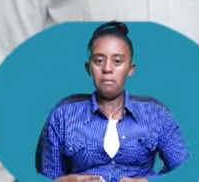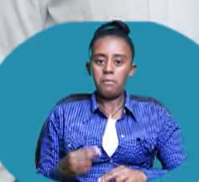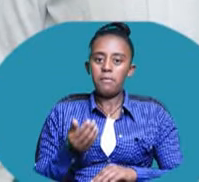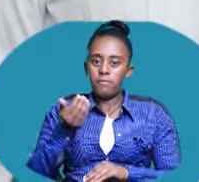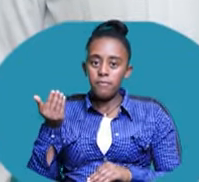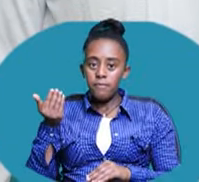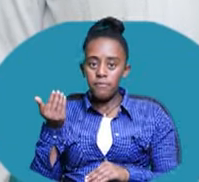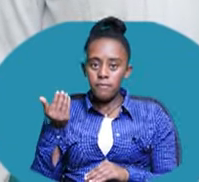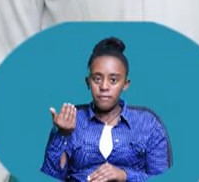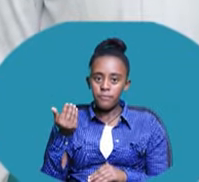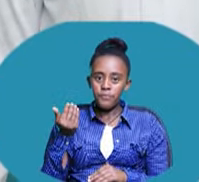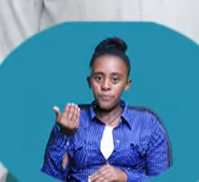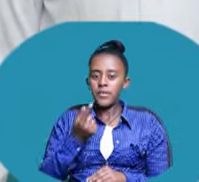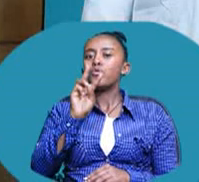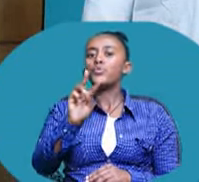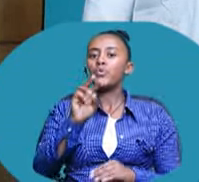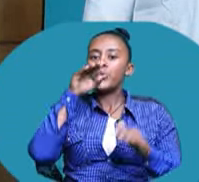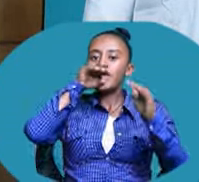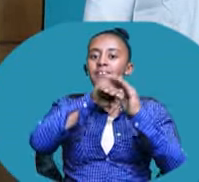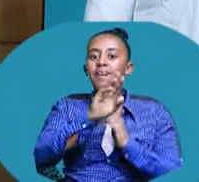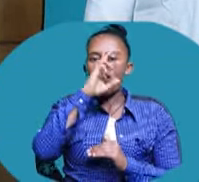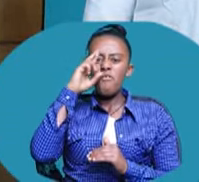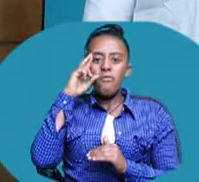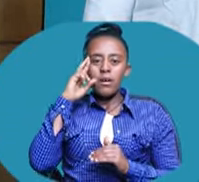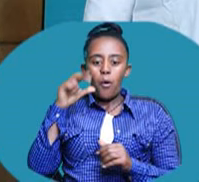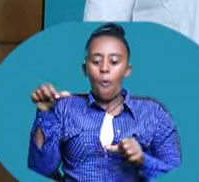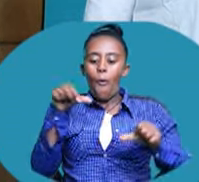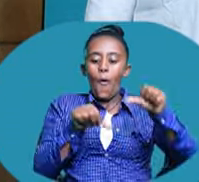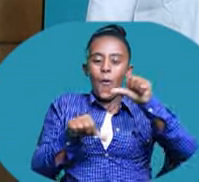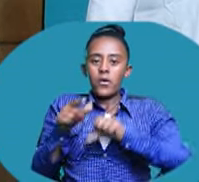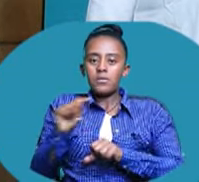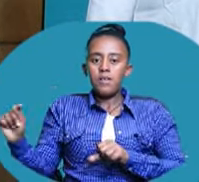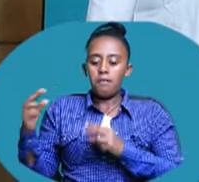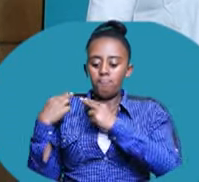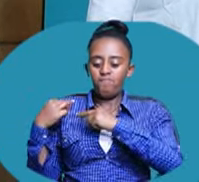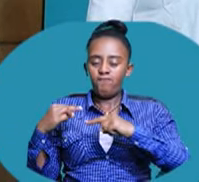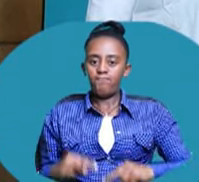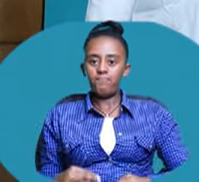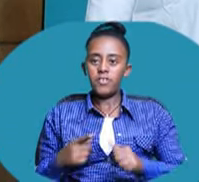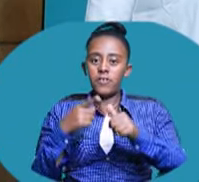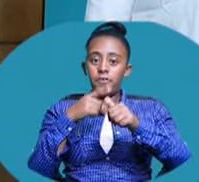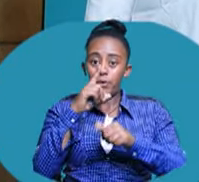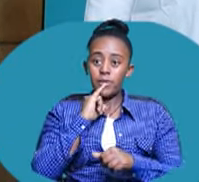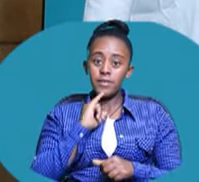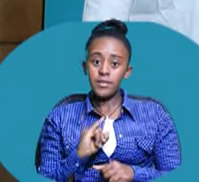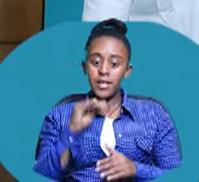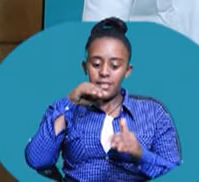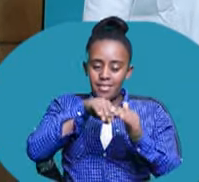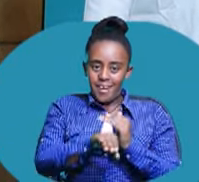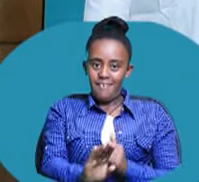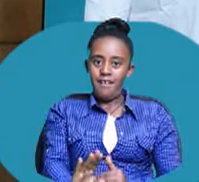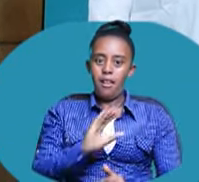kingdom, there are 2 factors contribute the fall of this kingdom. The first one,